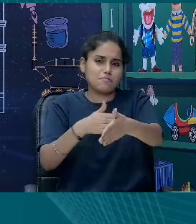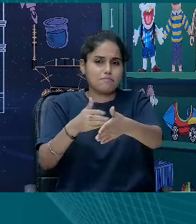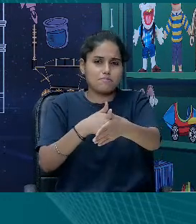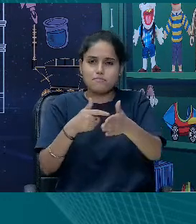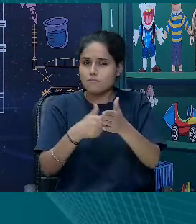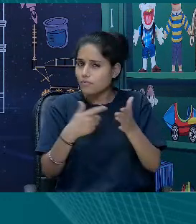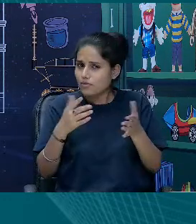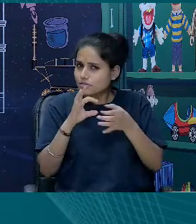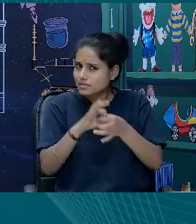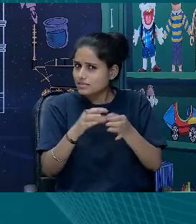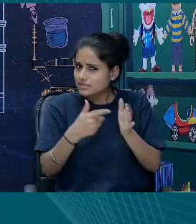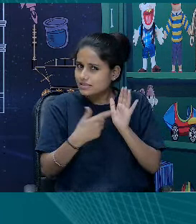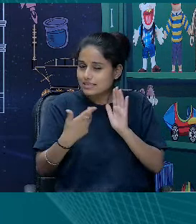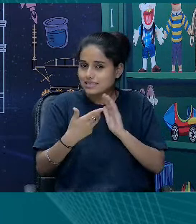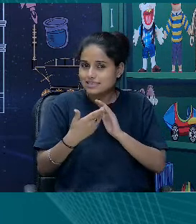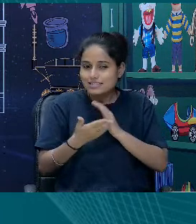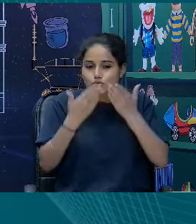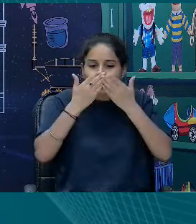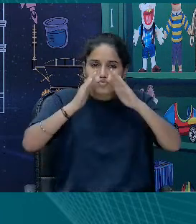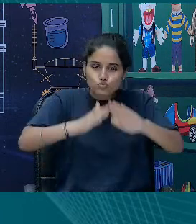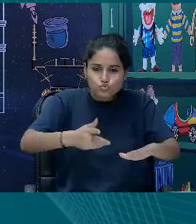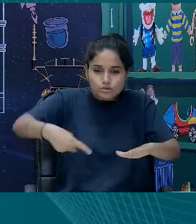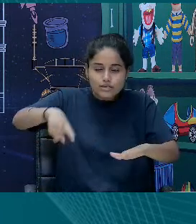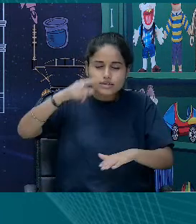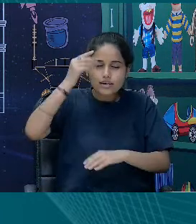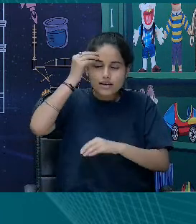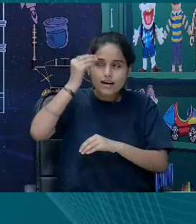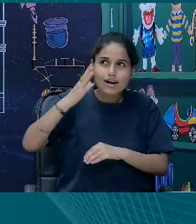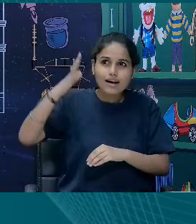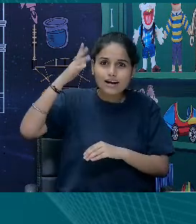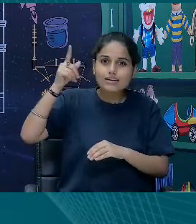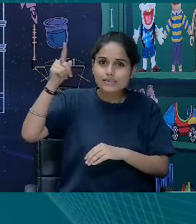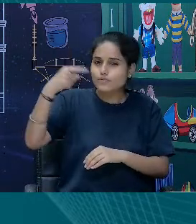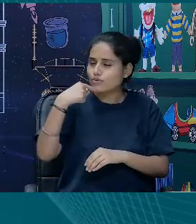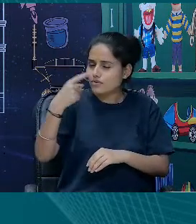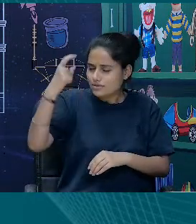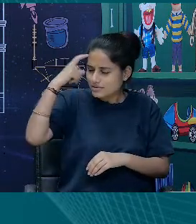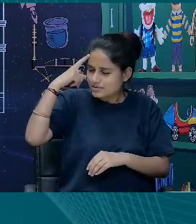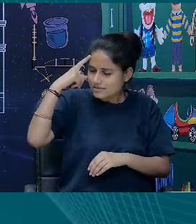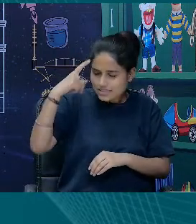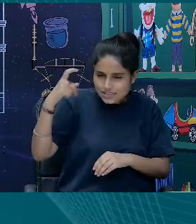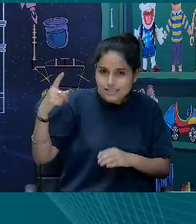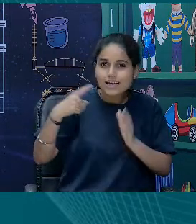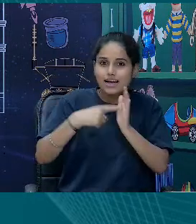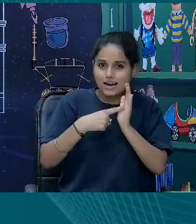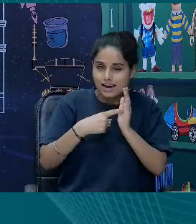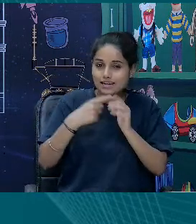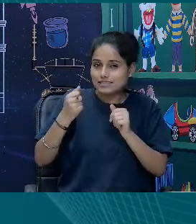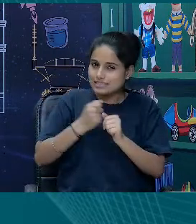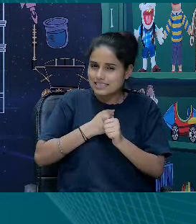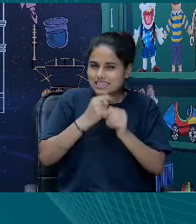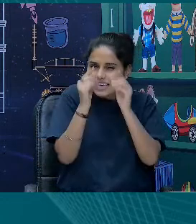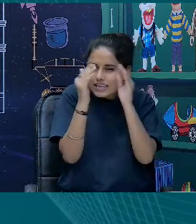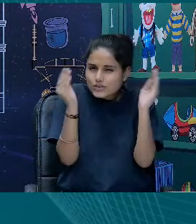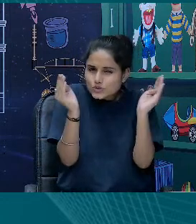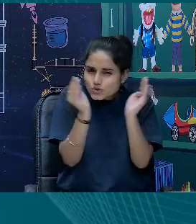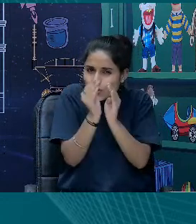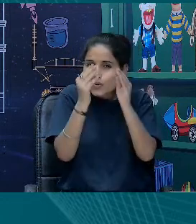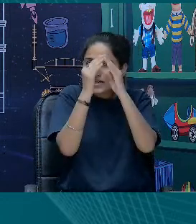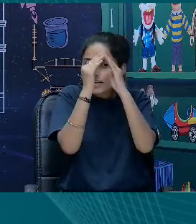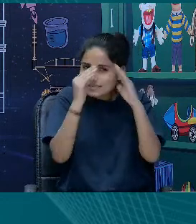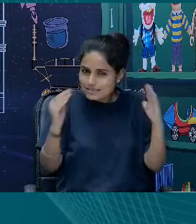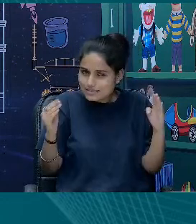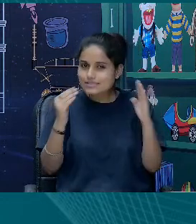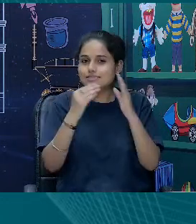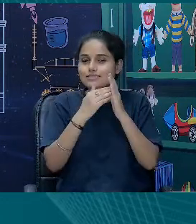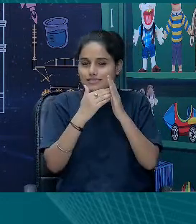about a child who has his imagination, who want to draw his little house, and he has